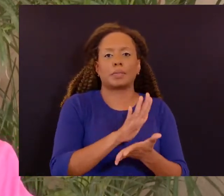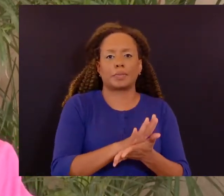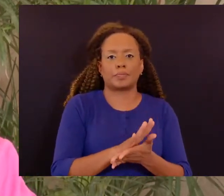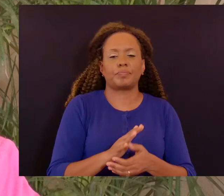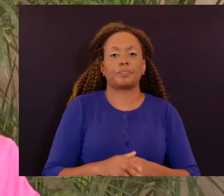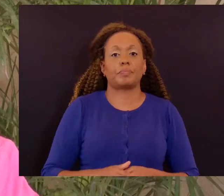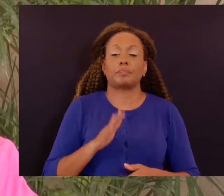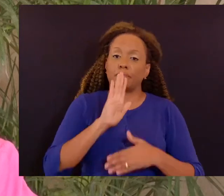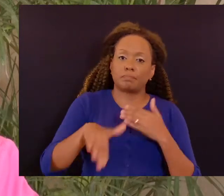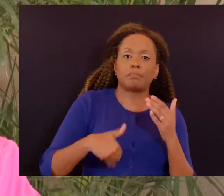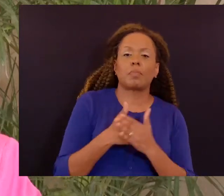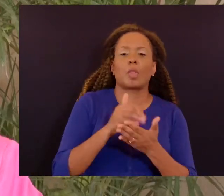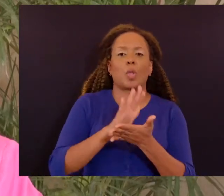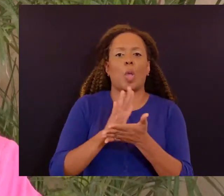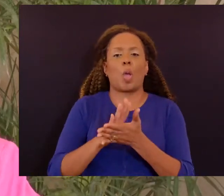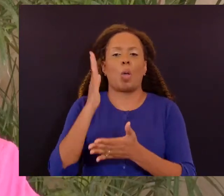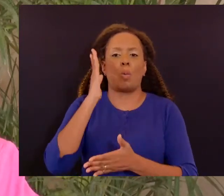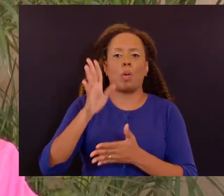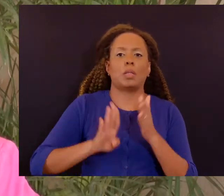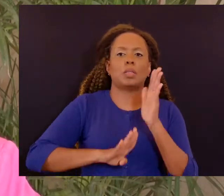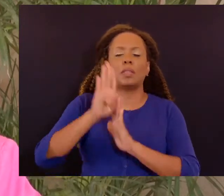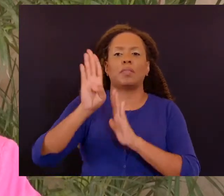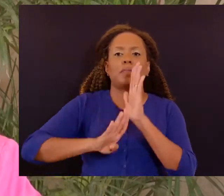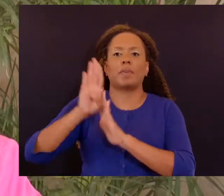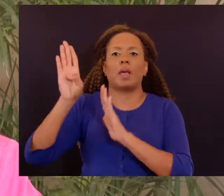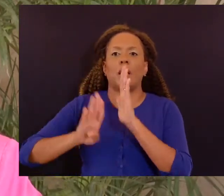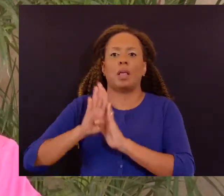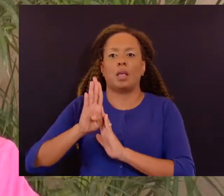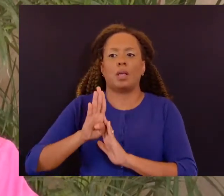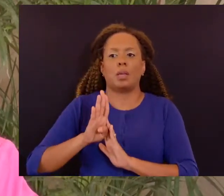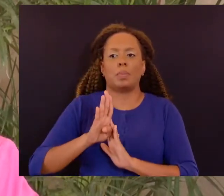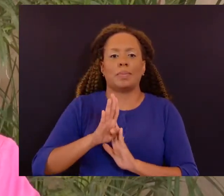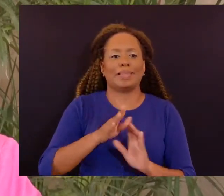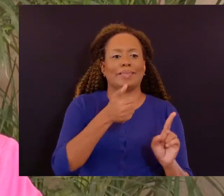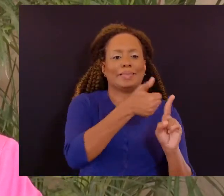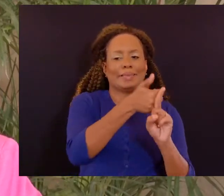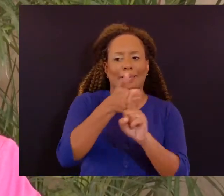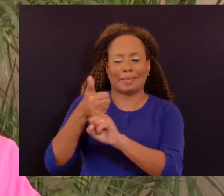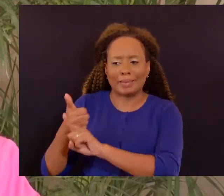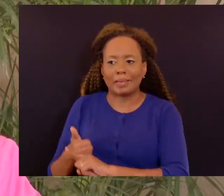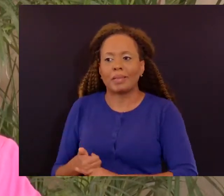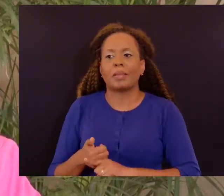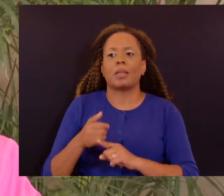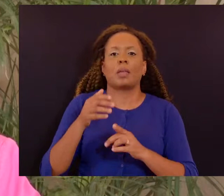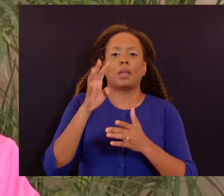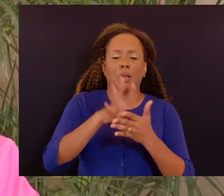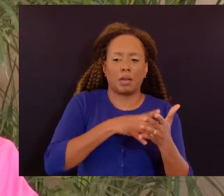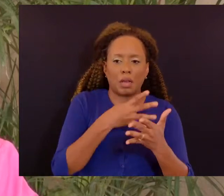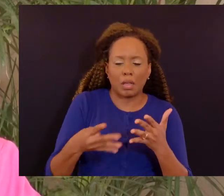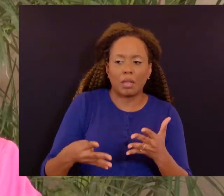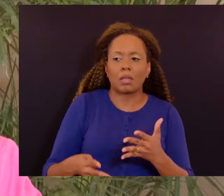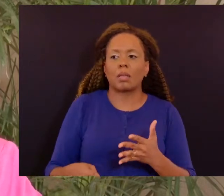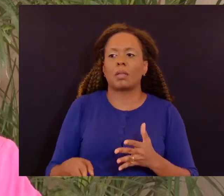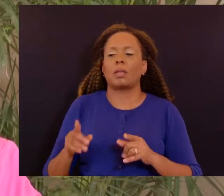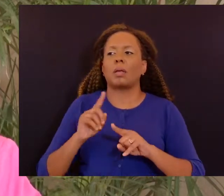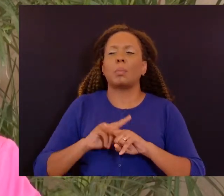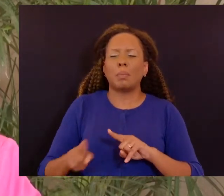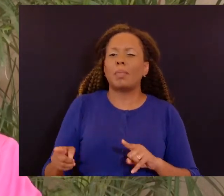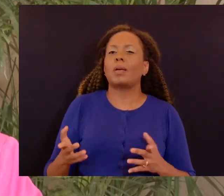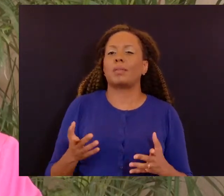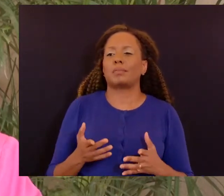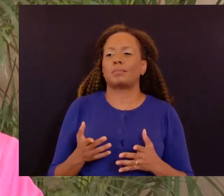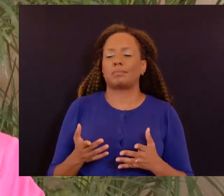core curriculum which the ministry will designate. But we are going to give schools the